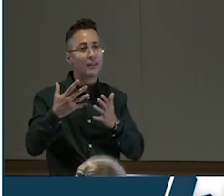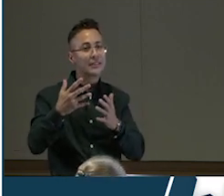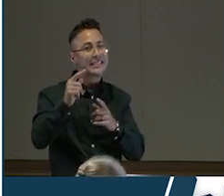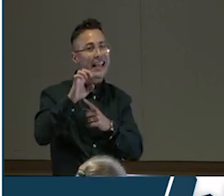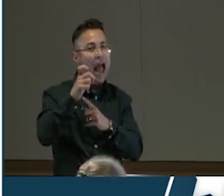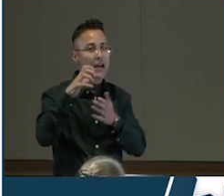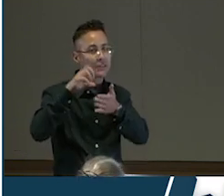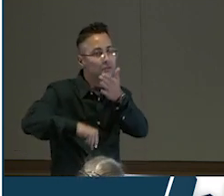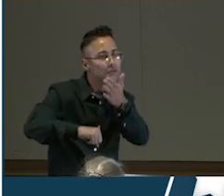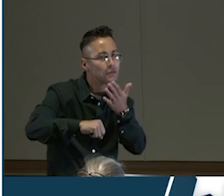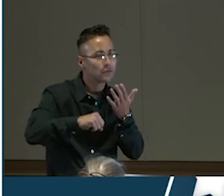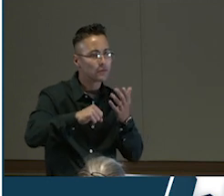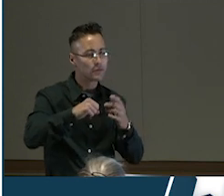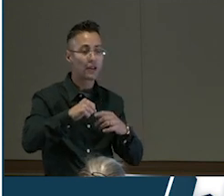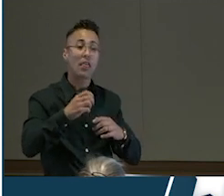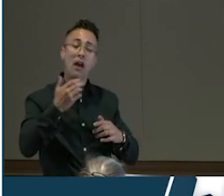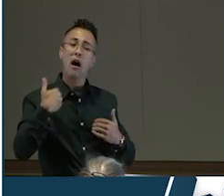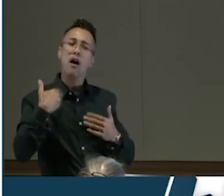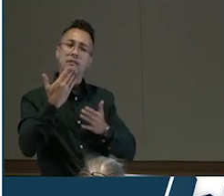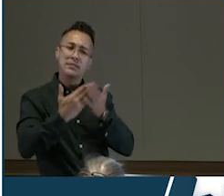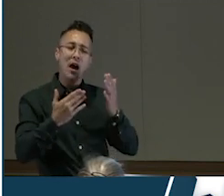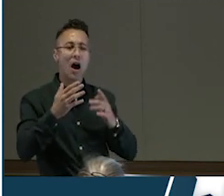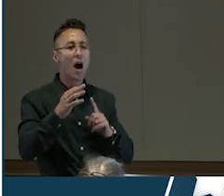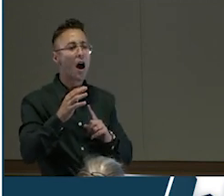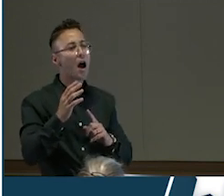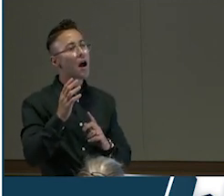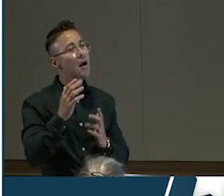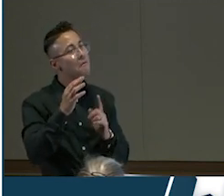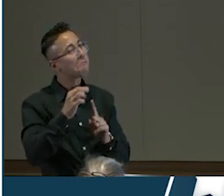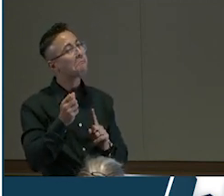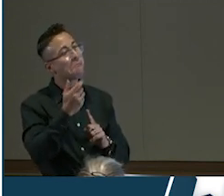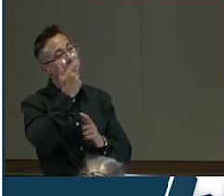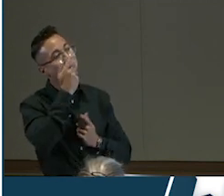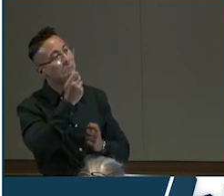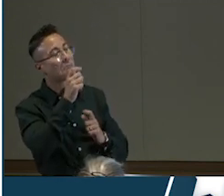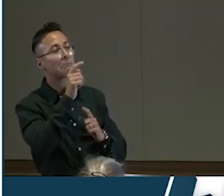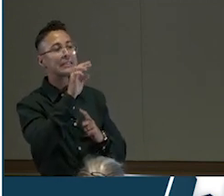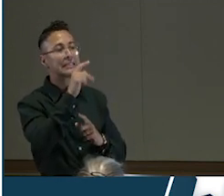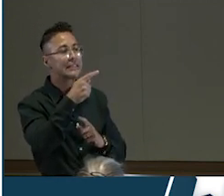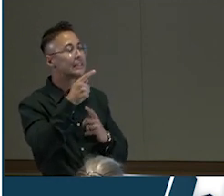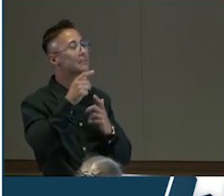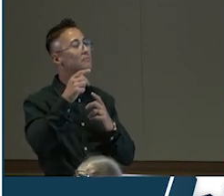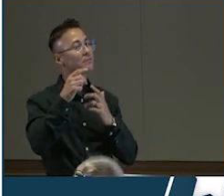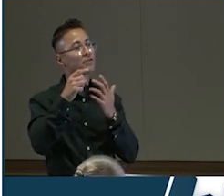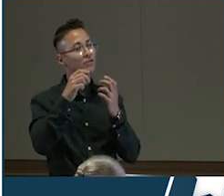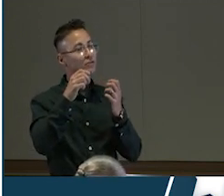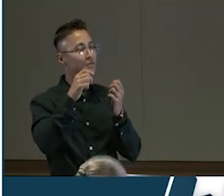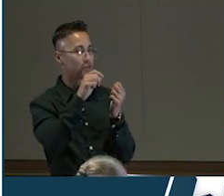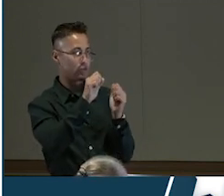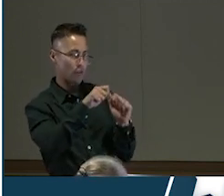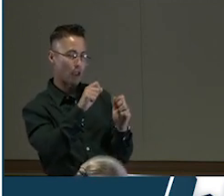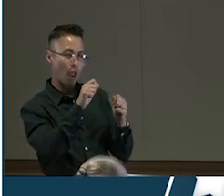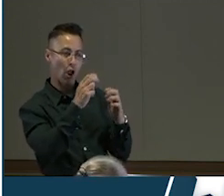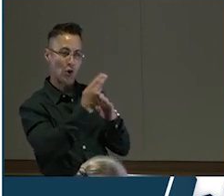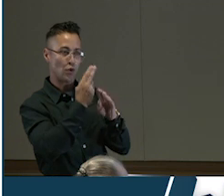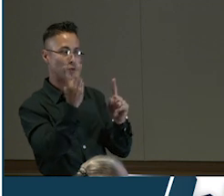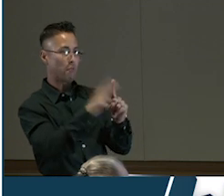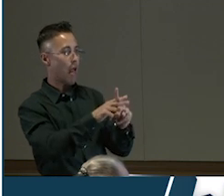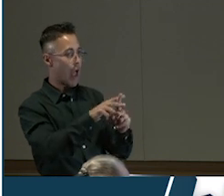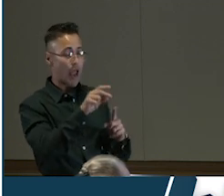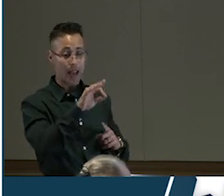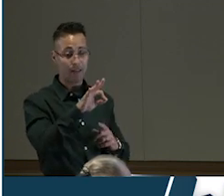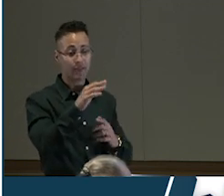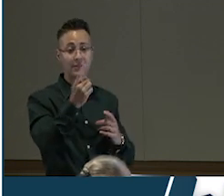some unique tips and tricks that we can use in certain plans depending on if someone's assets can support it, if we can design those types of